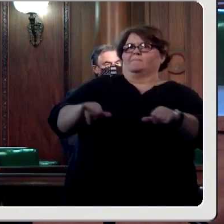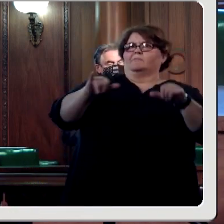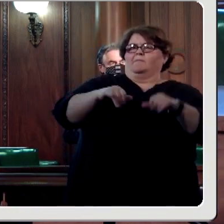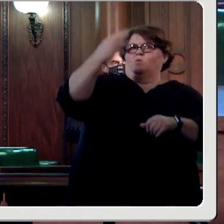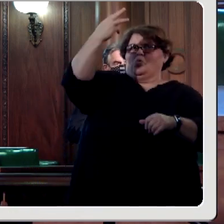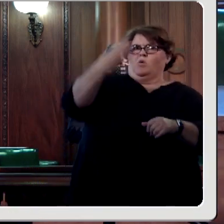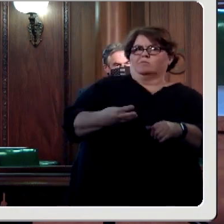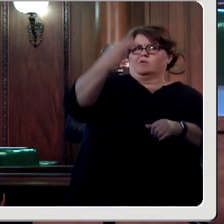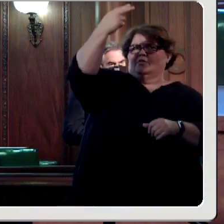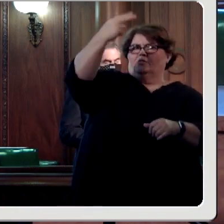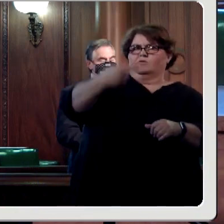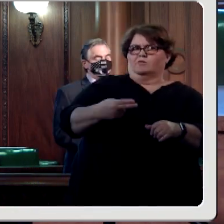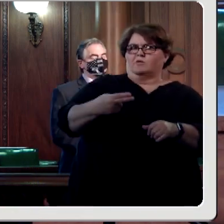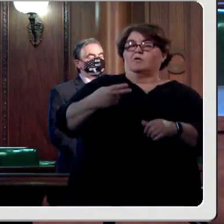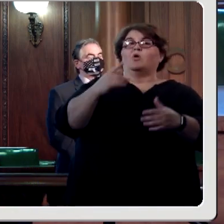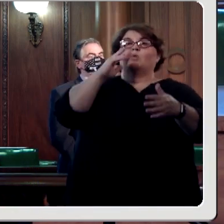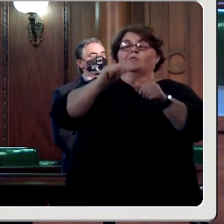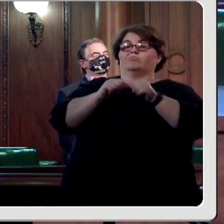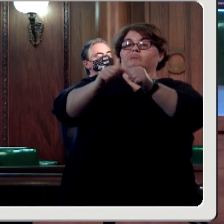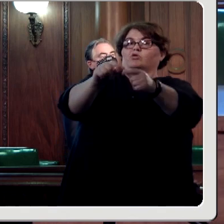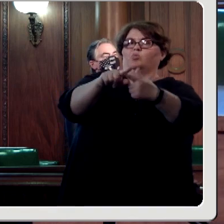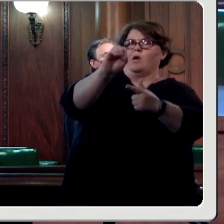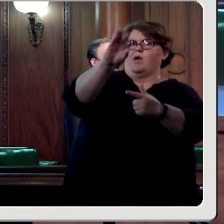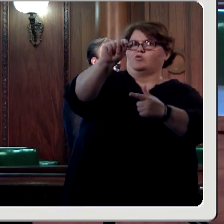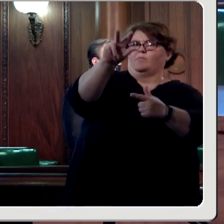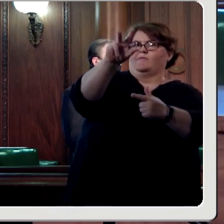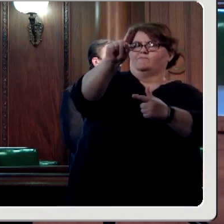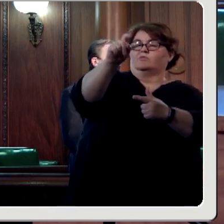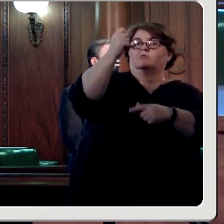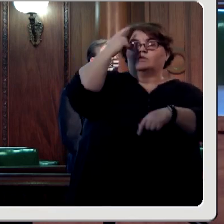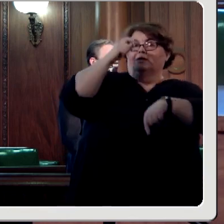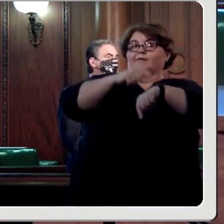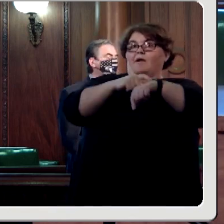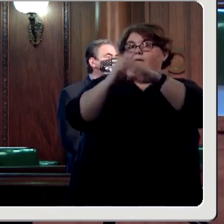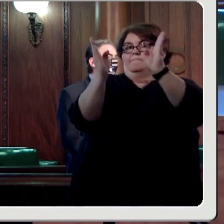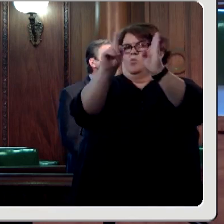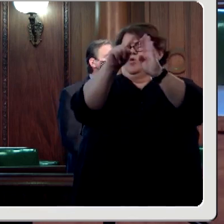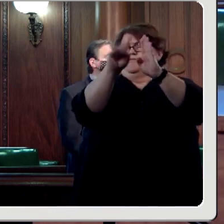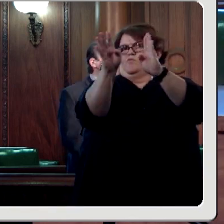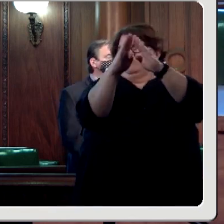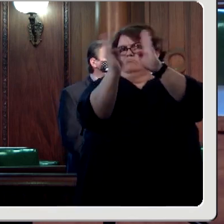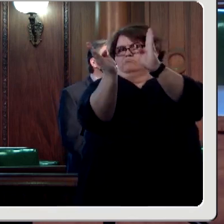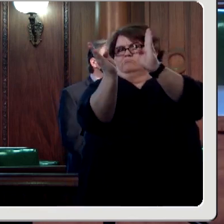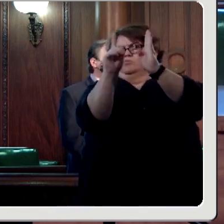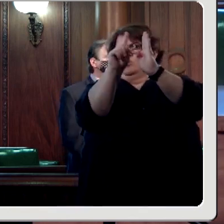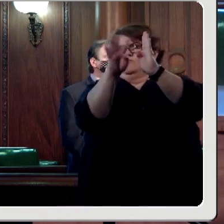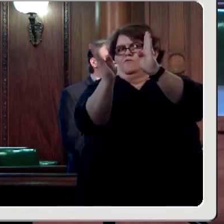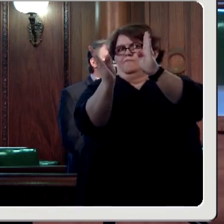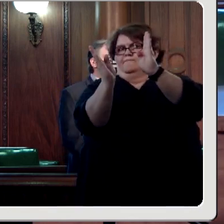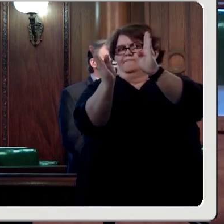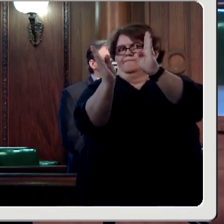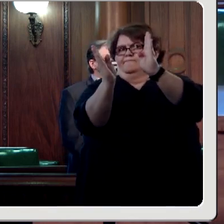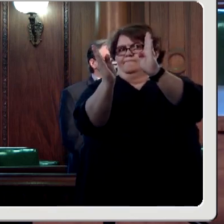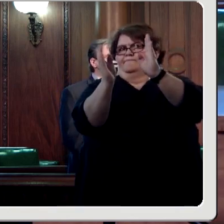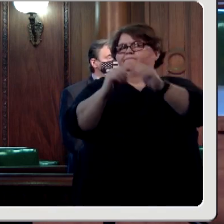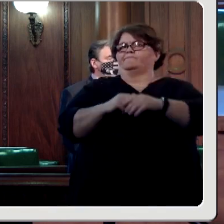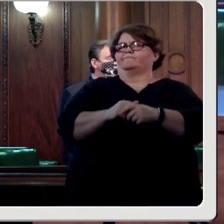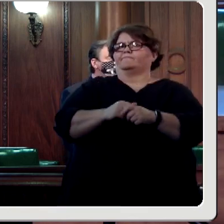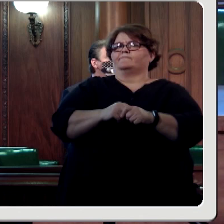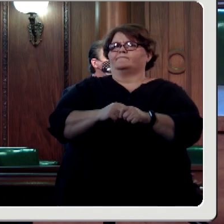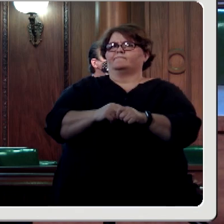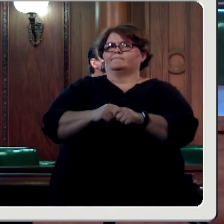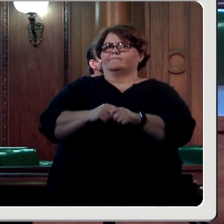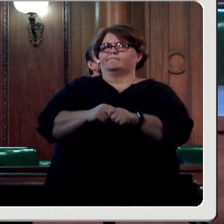it's between 1 and 4 p.m. Another detail is that it's limited to 150 patients because that's how many people we can handle in that time